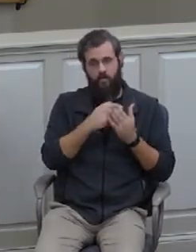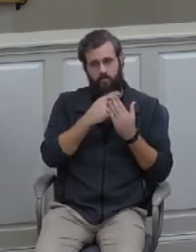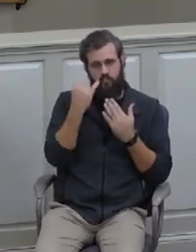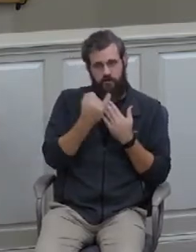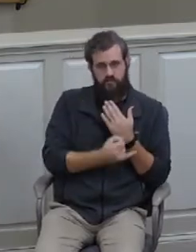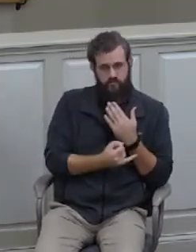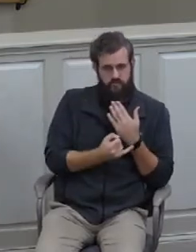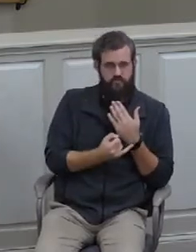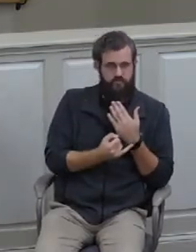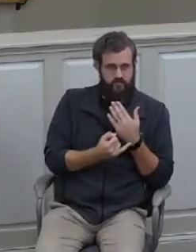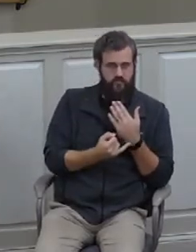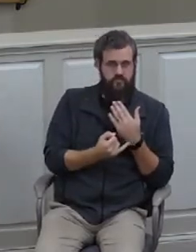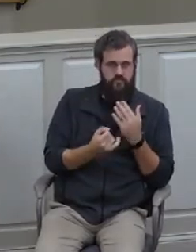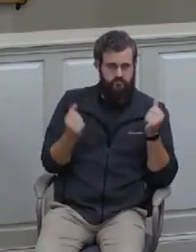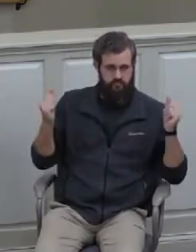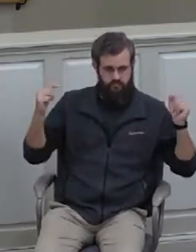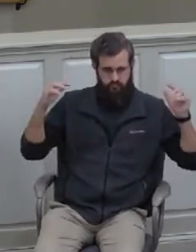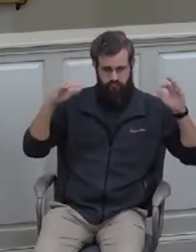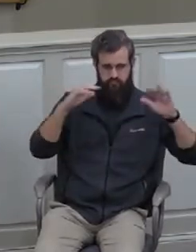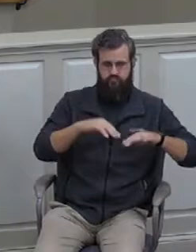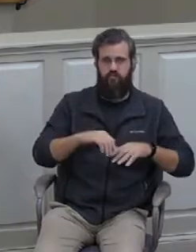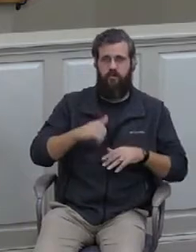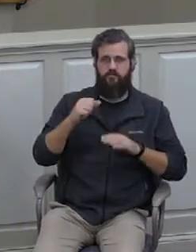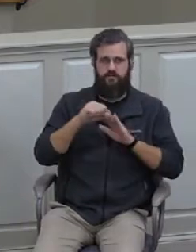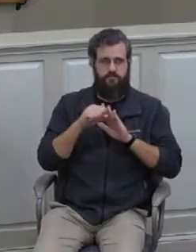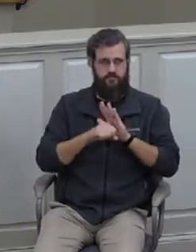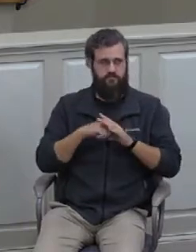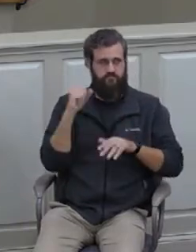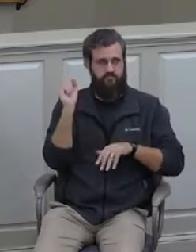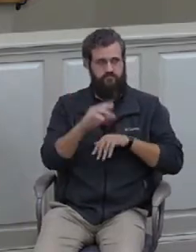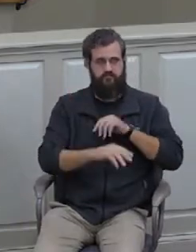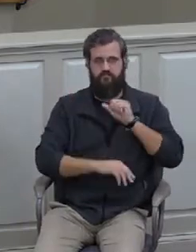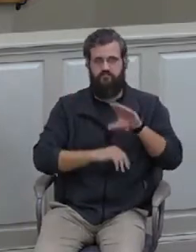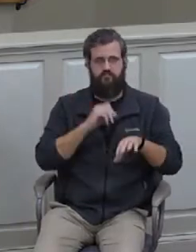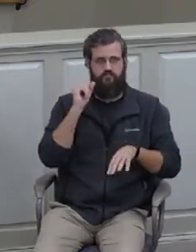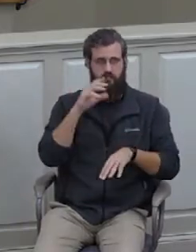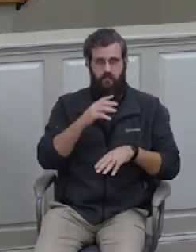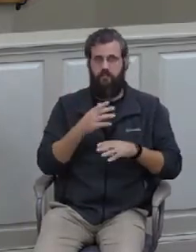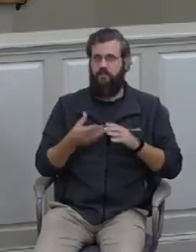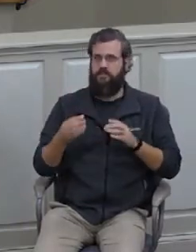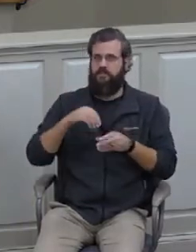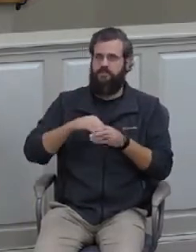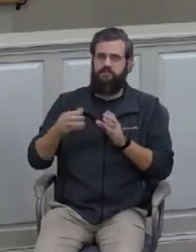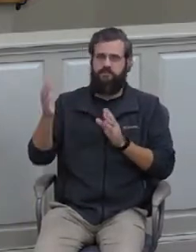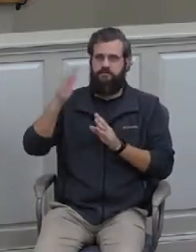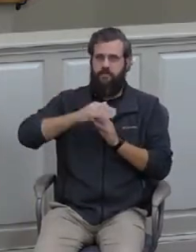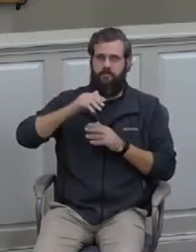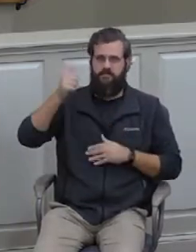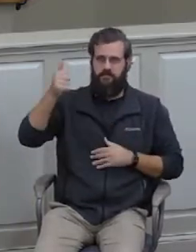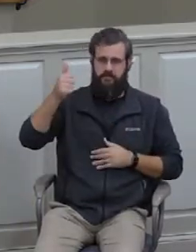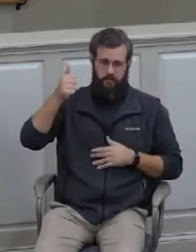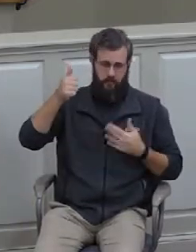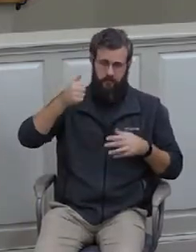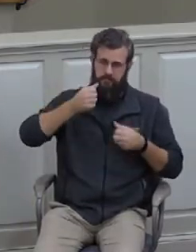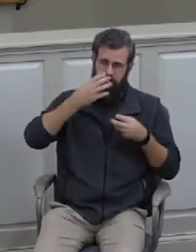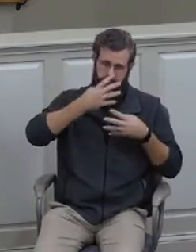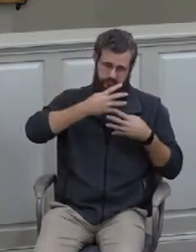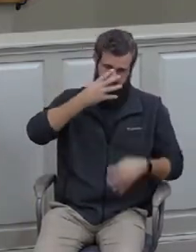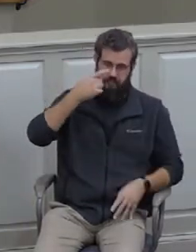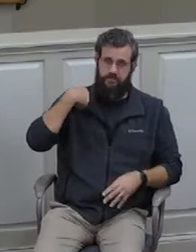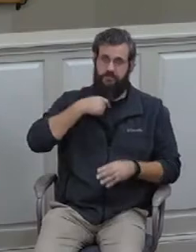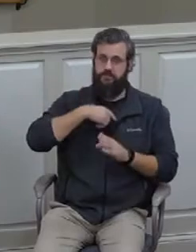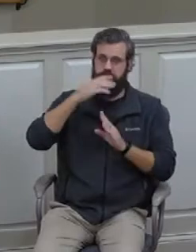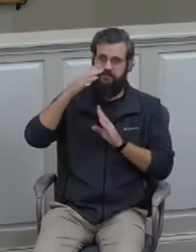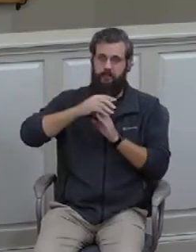submitted through the multitude of other states. To receive the top 10 out of that laundry list is a significant